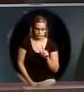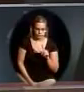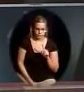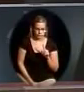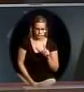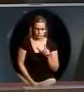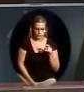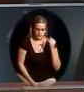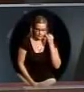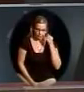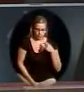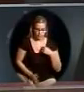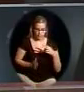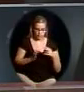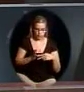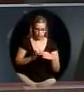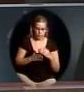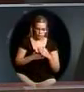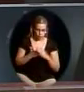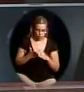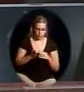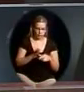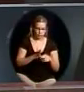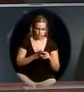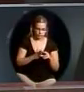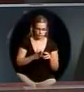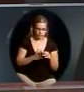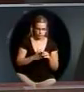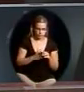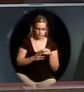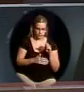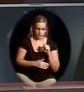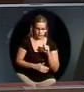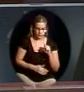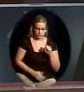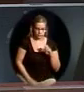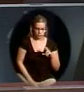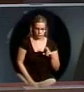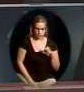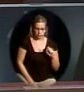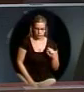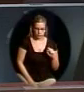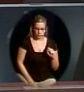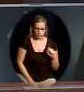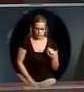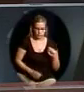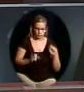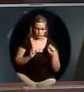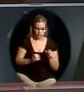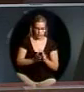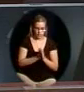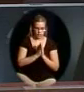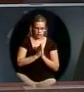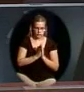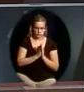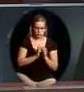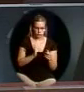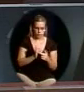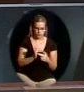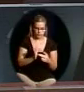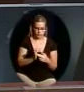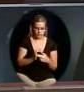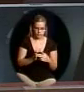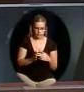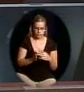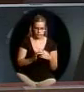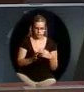read this, part of the revision is if the SRS can ask our representative to leave the meeting,